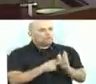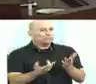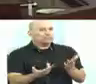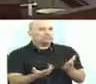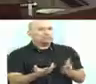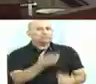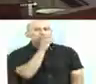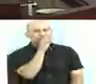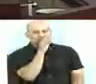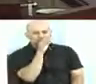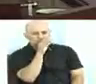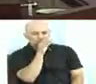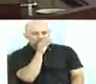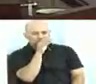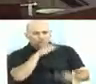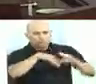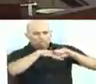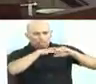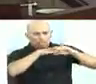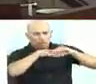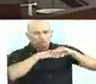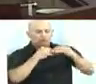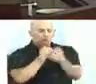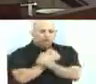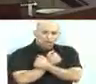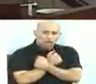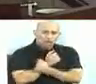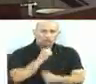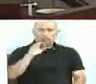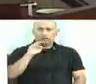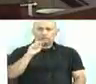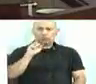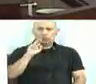it. Love mercy